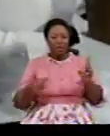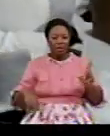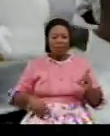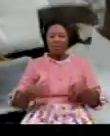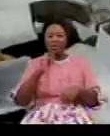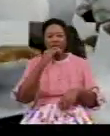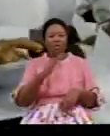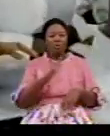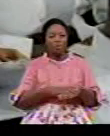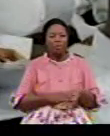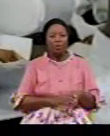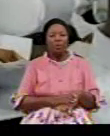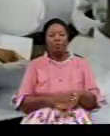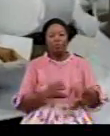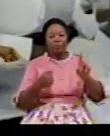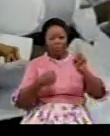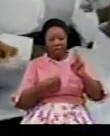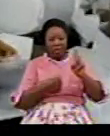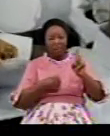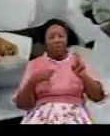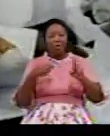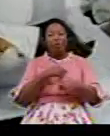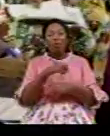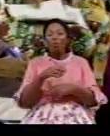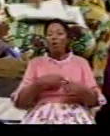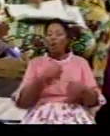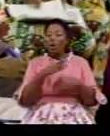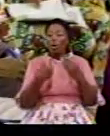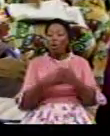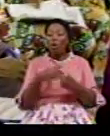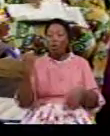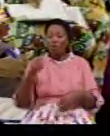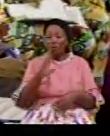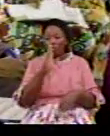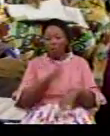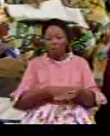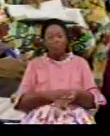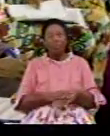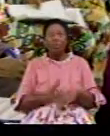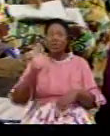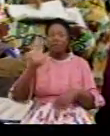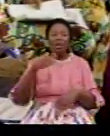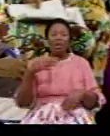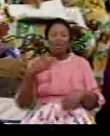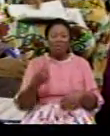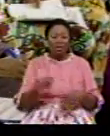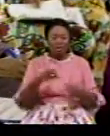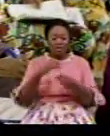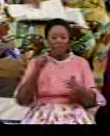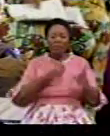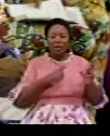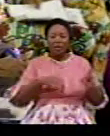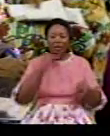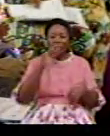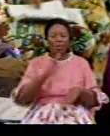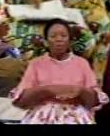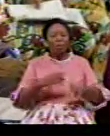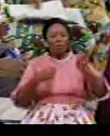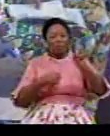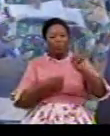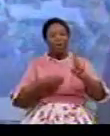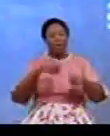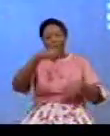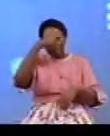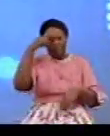old dressing, the same old character, the same old behavior, the